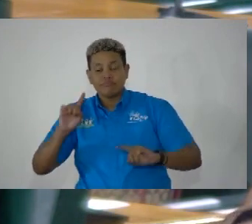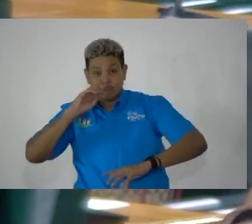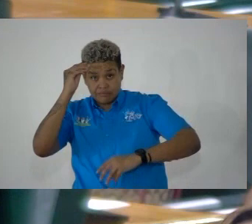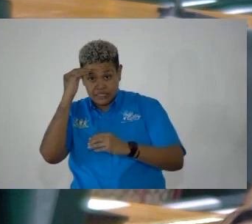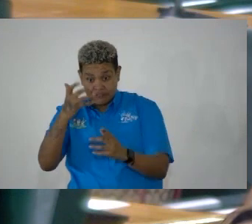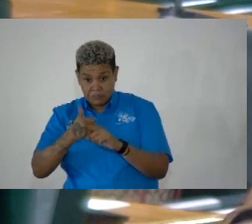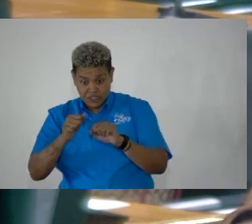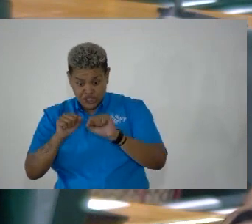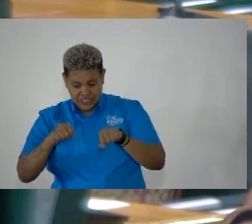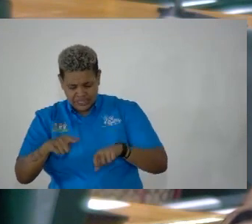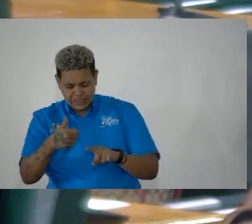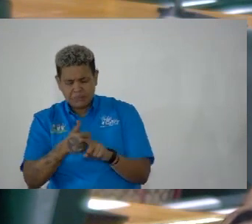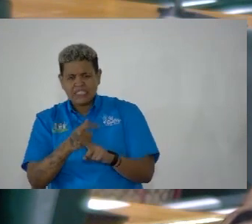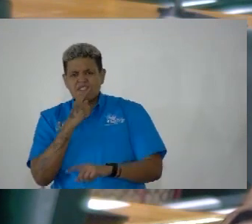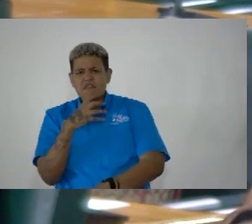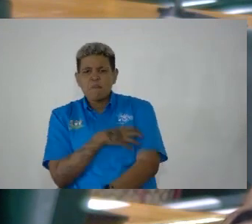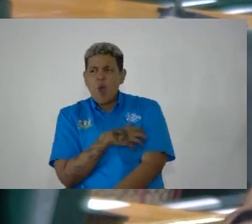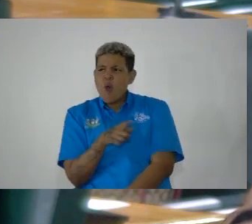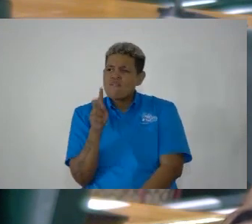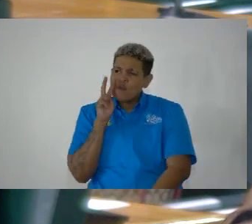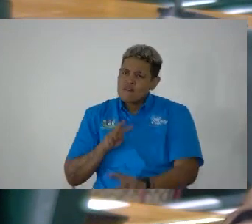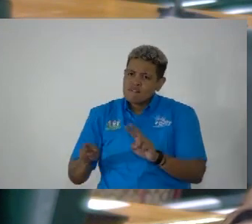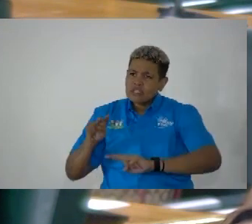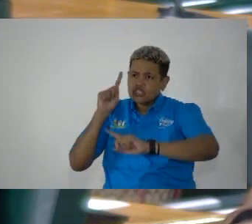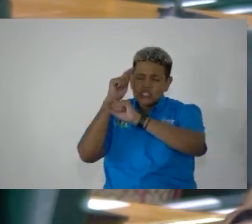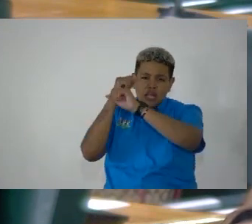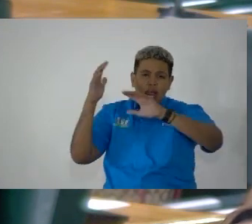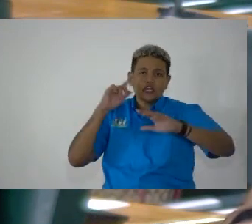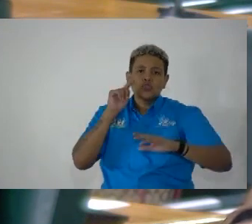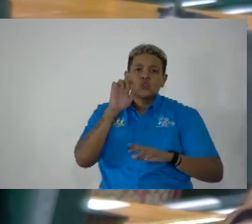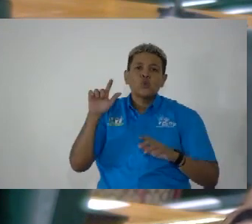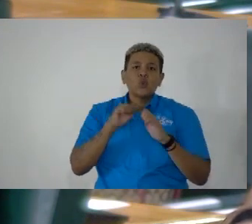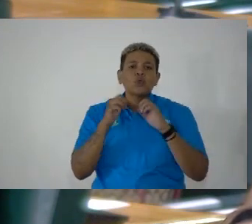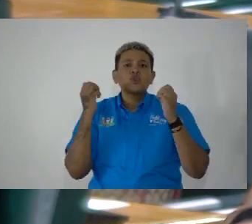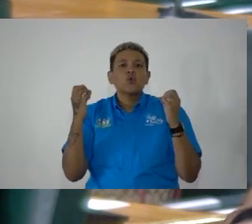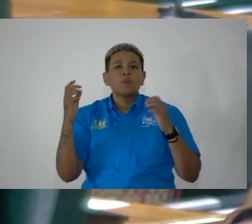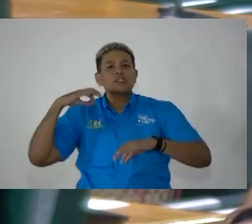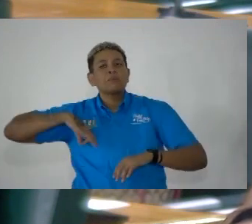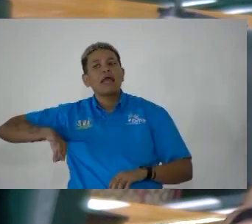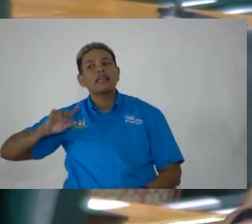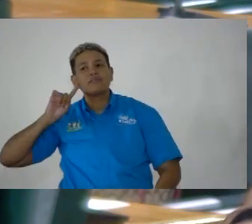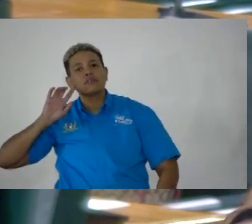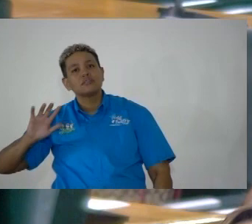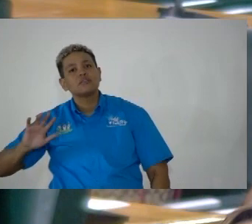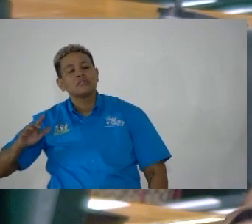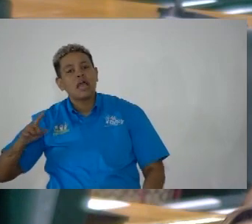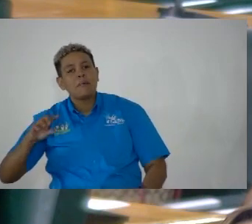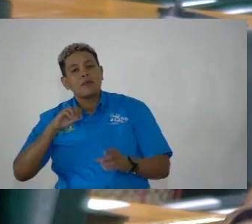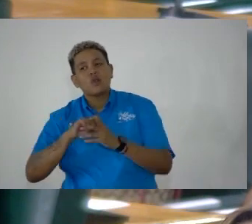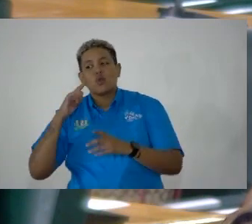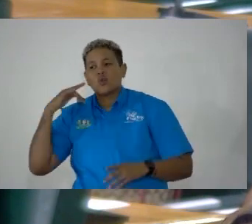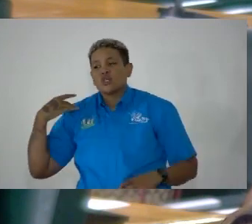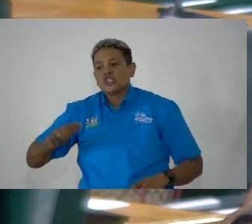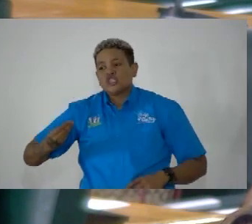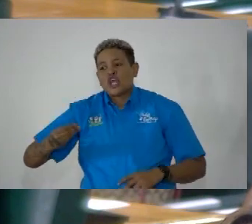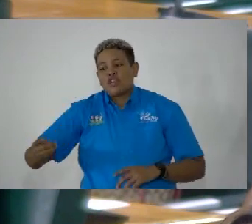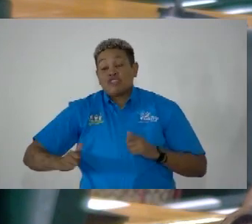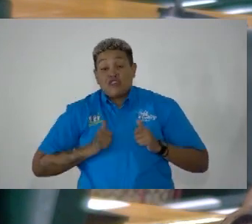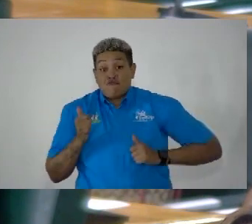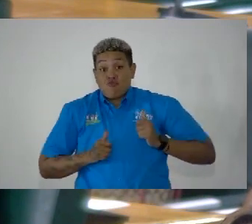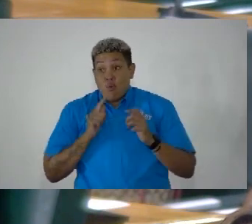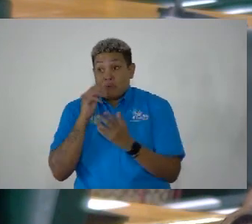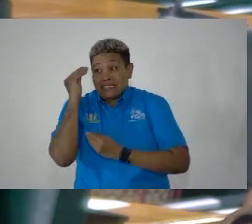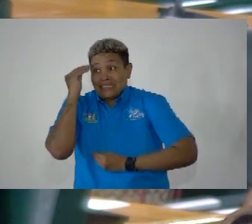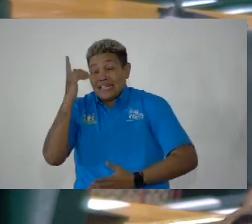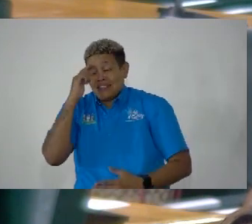information system is a powerful visualization tool with numerous benefits, including the generation of robust data for